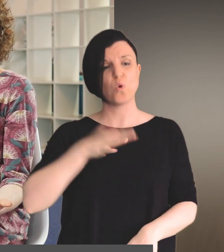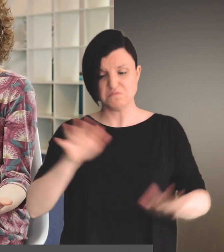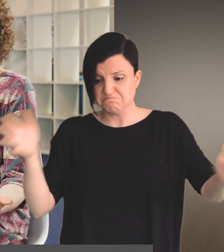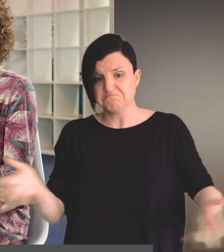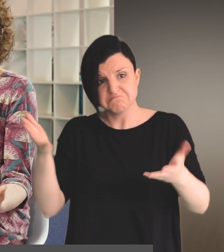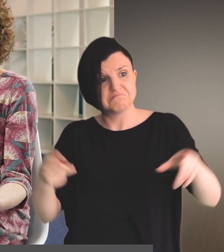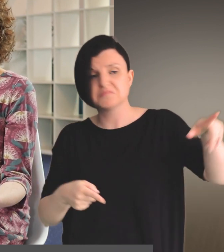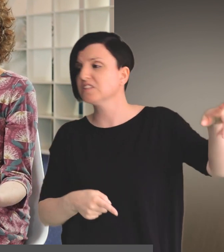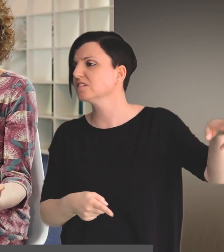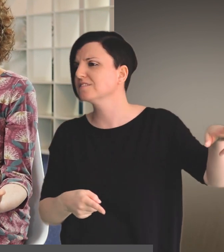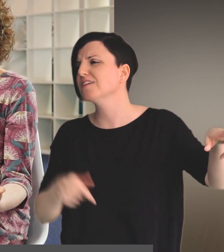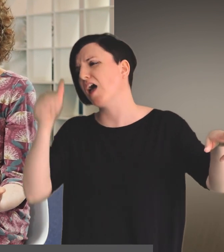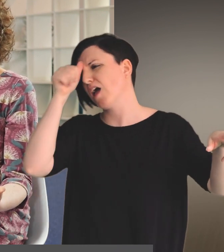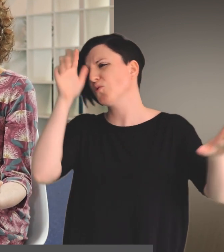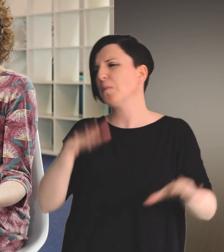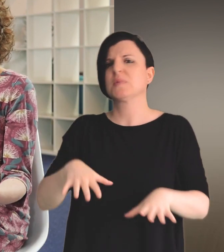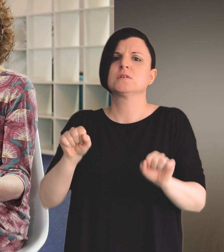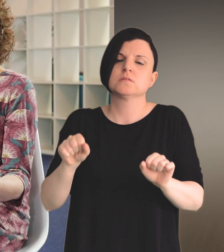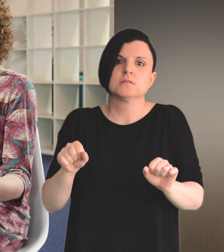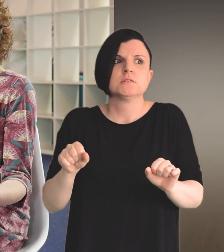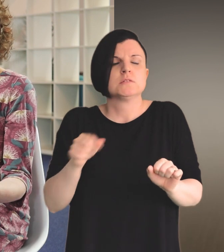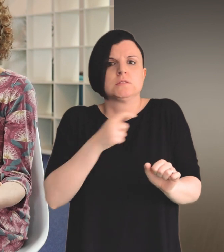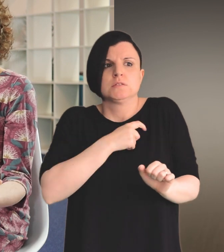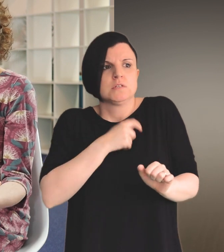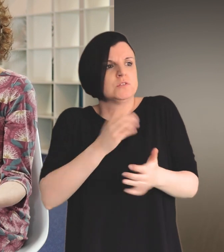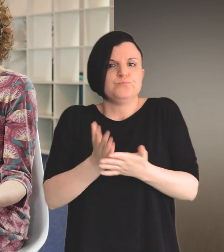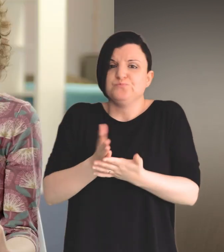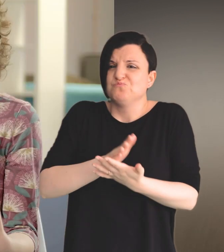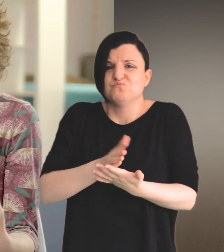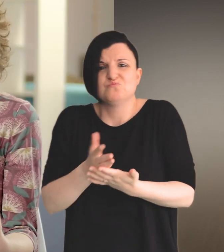the starting point can be quite daunting, but just do